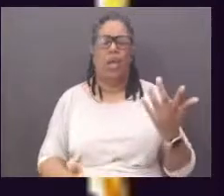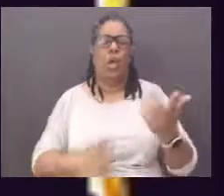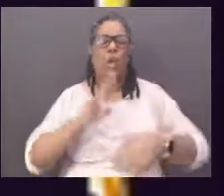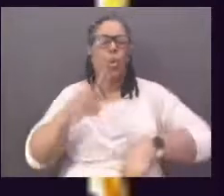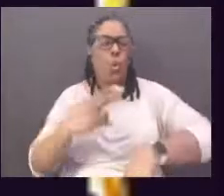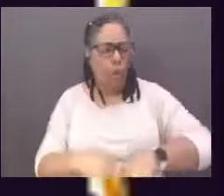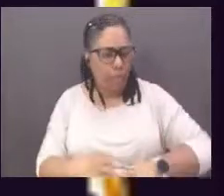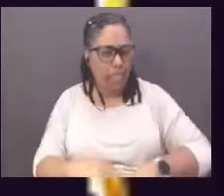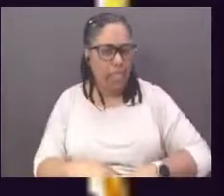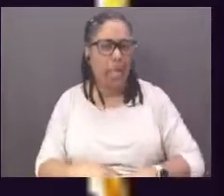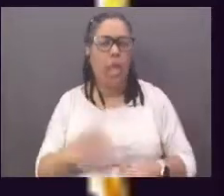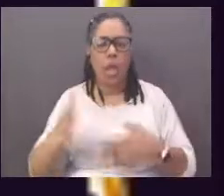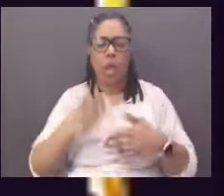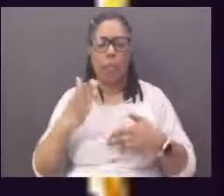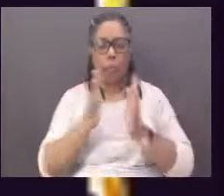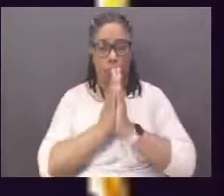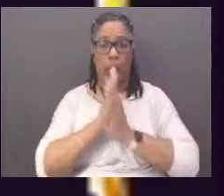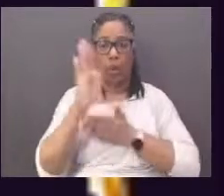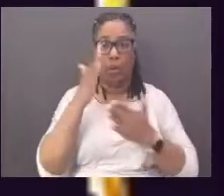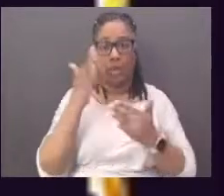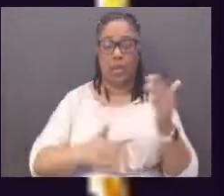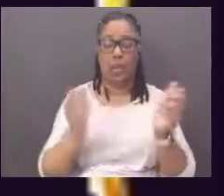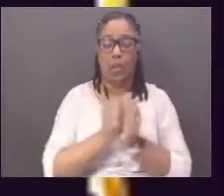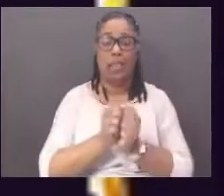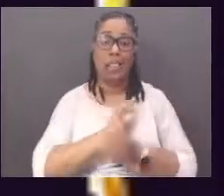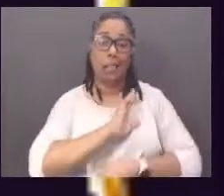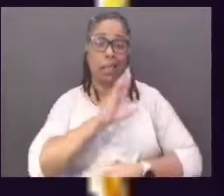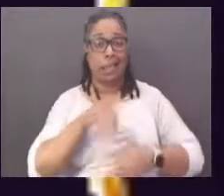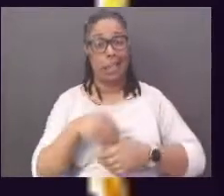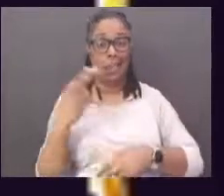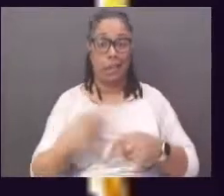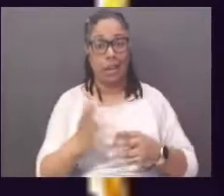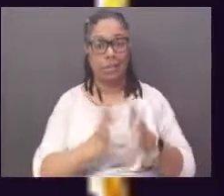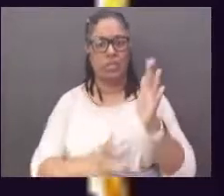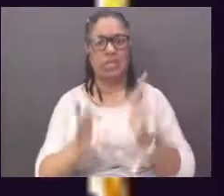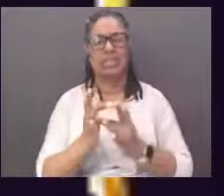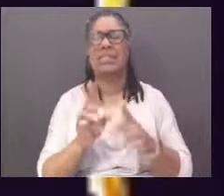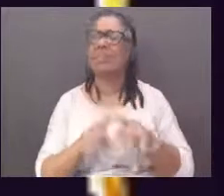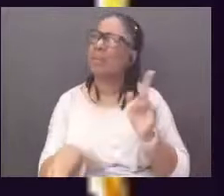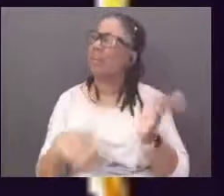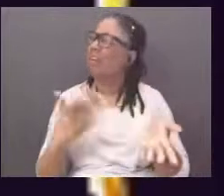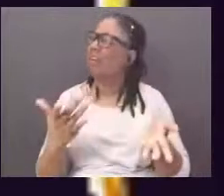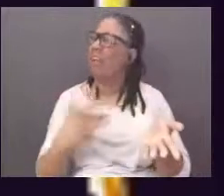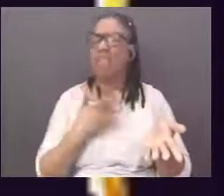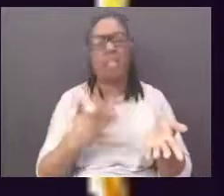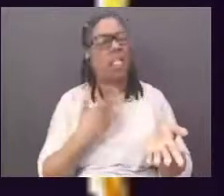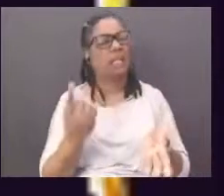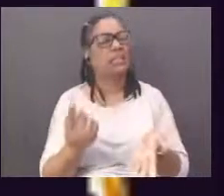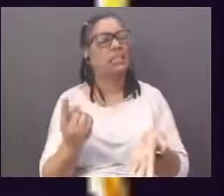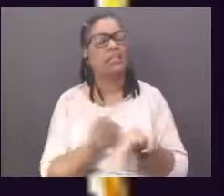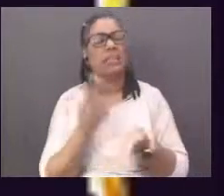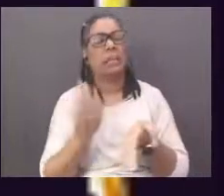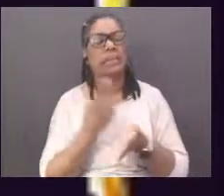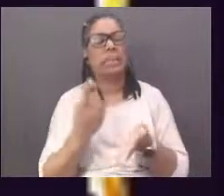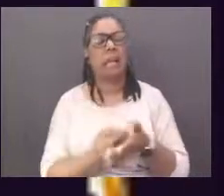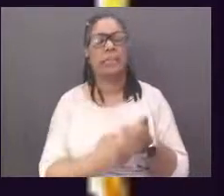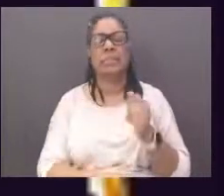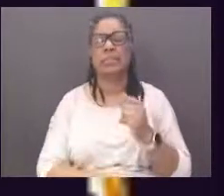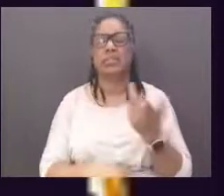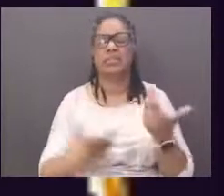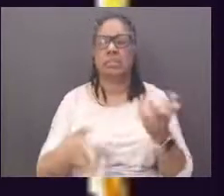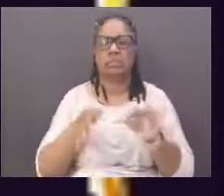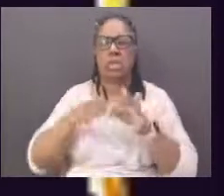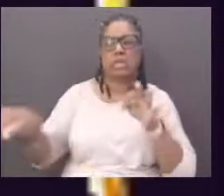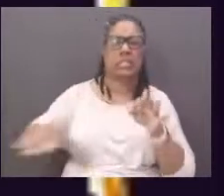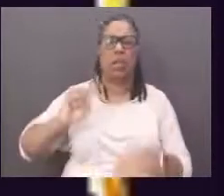of Jesus, but I wonder if sometimes that's nothing more than a tag at the end of our prayers, because that's how